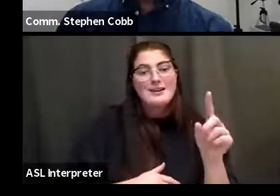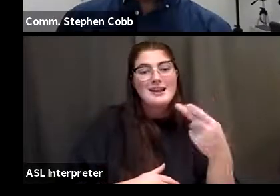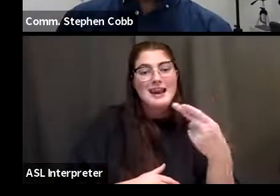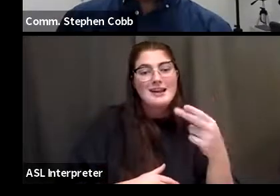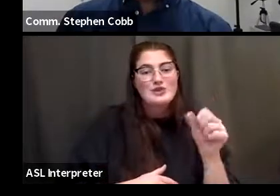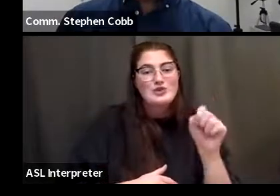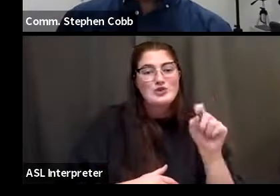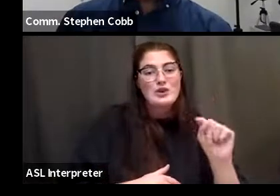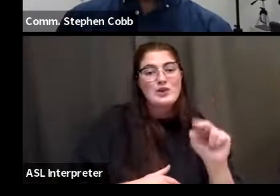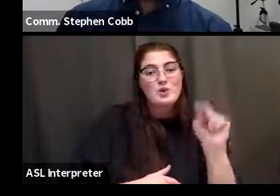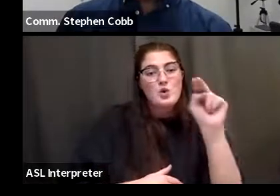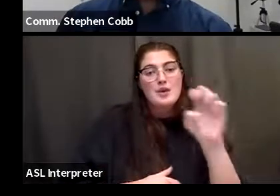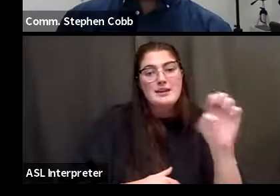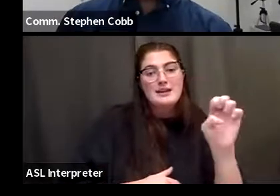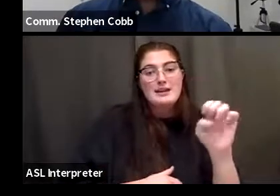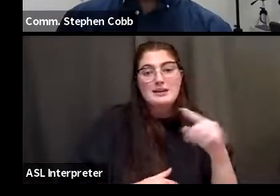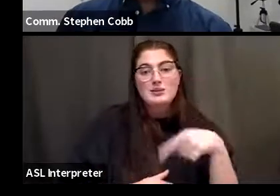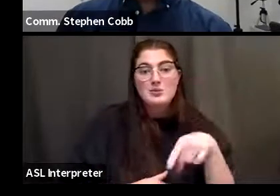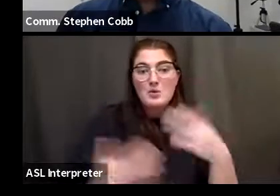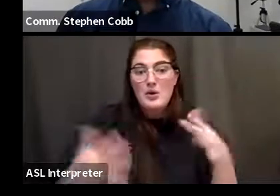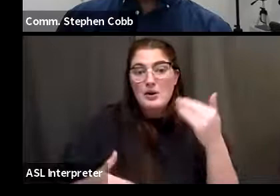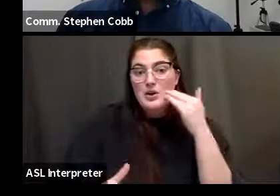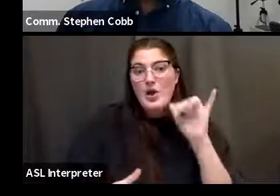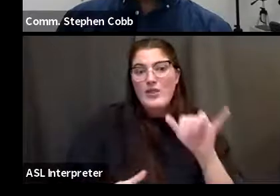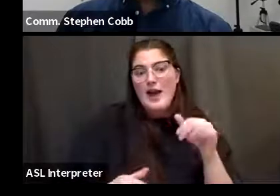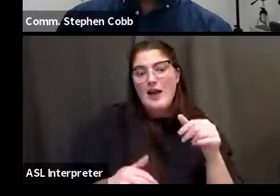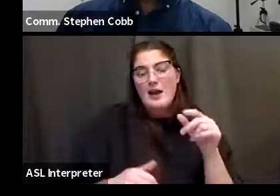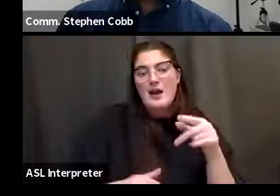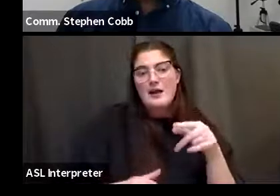So as you know, that PUD has been ongoing,